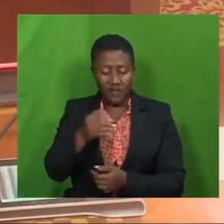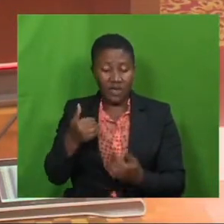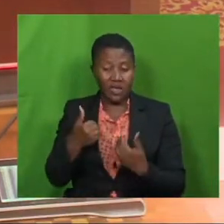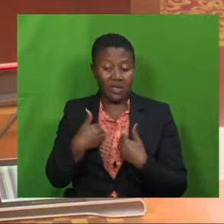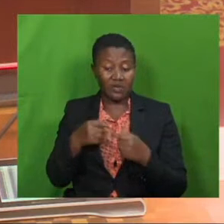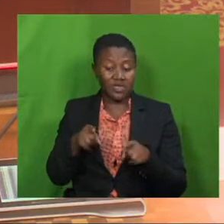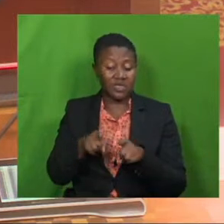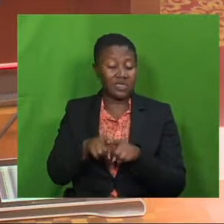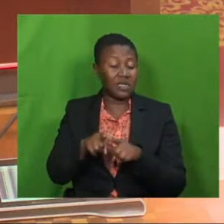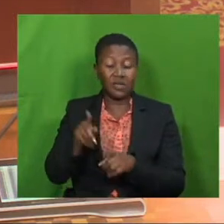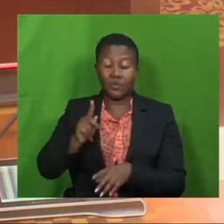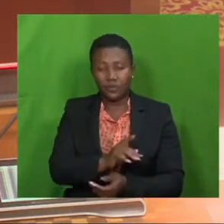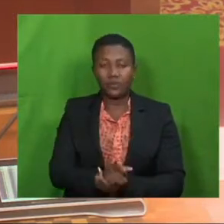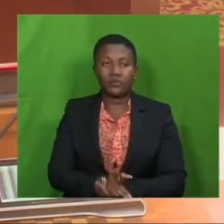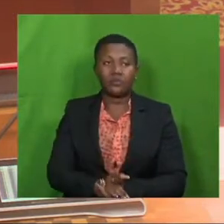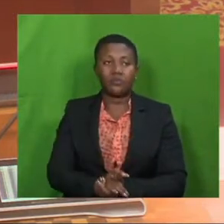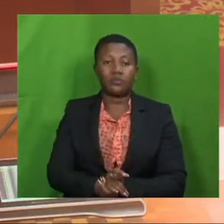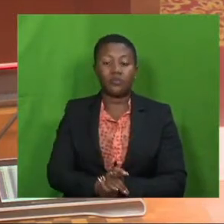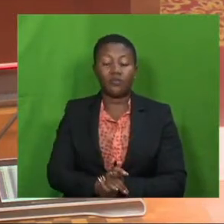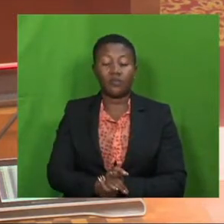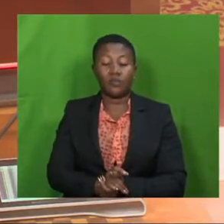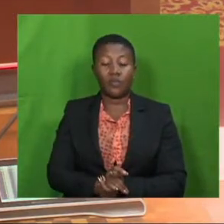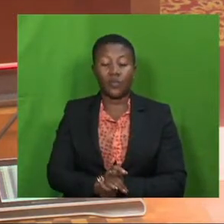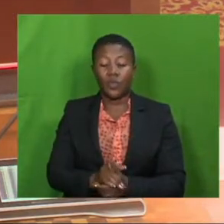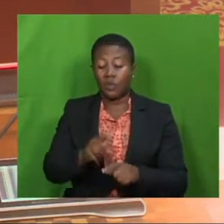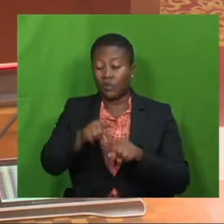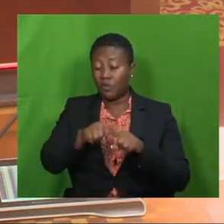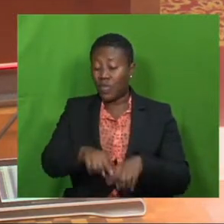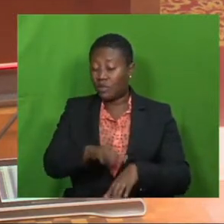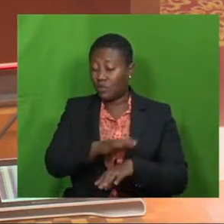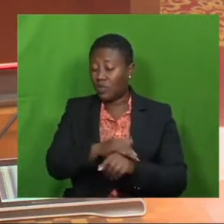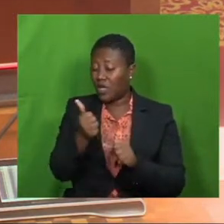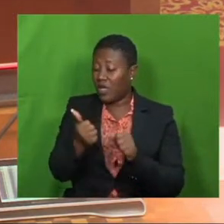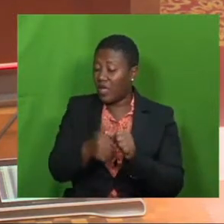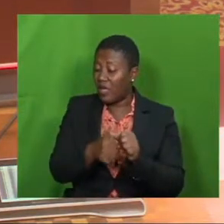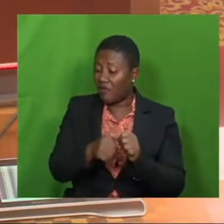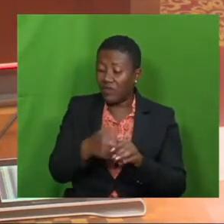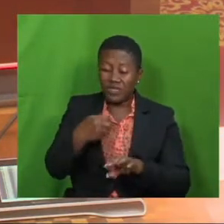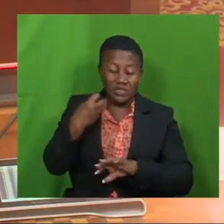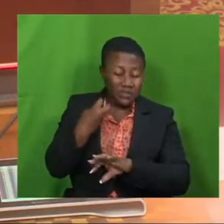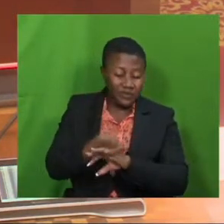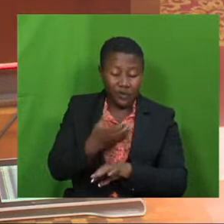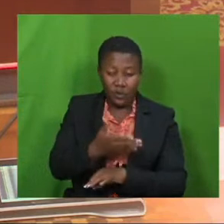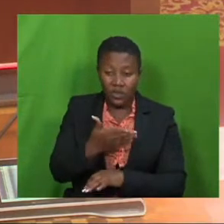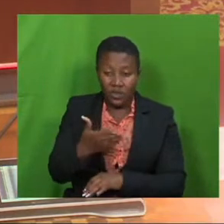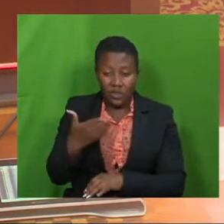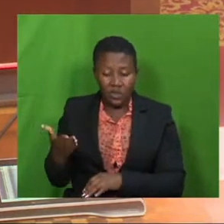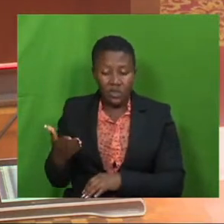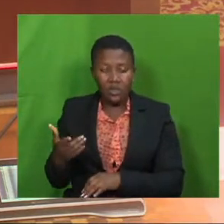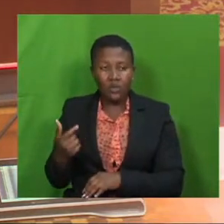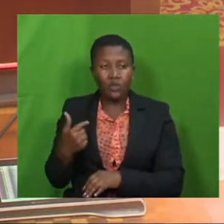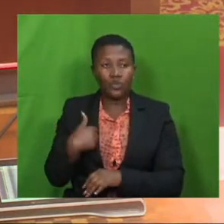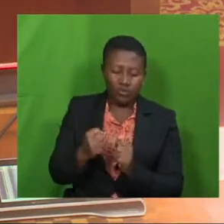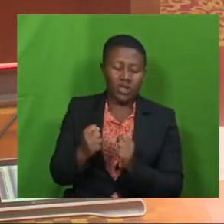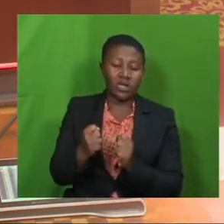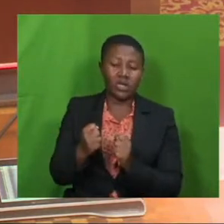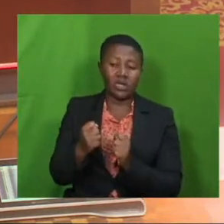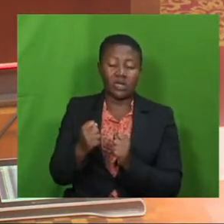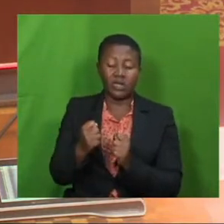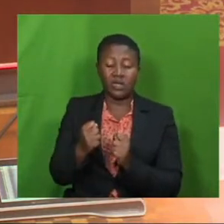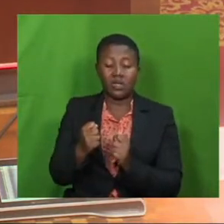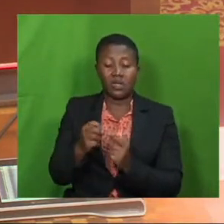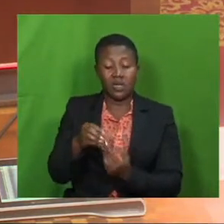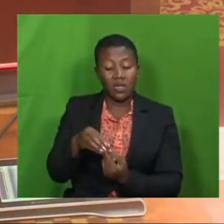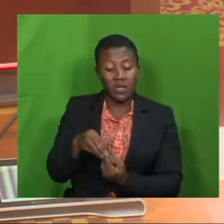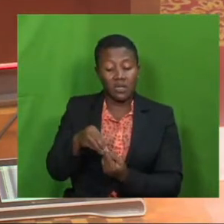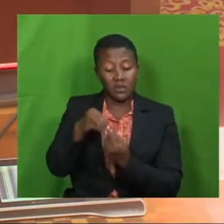parliament? And in spite of all difficulties, we rose to the occasion, especially when